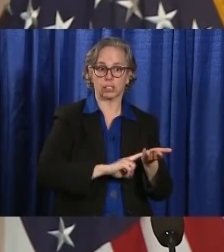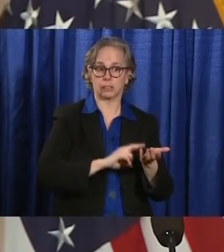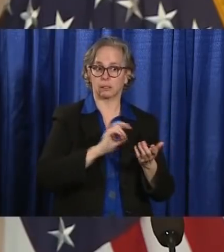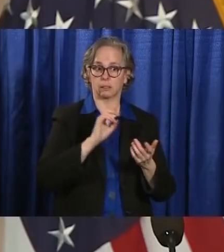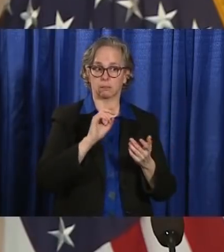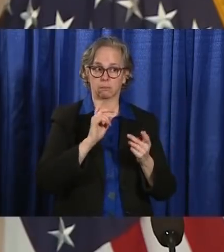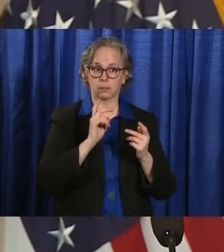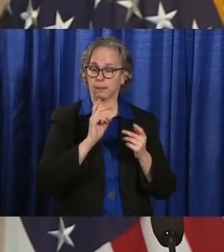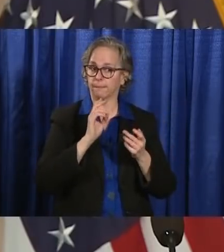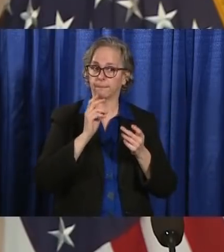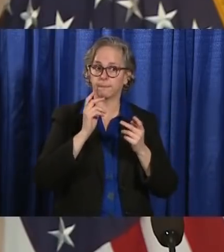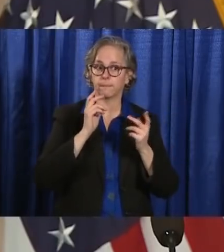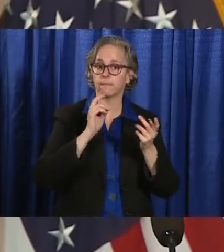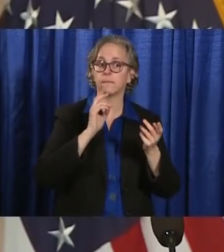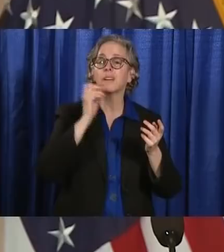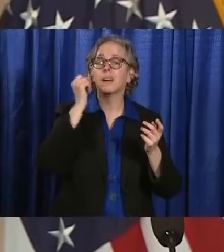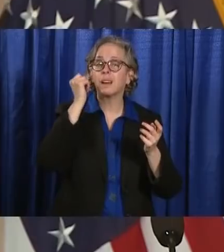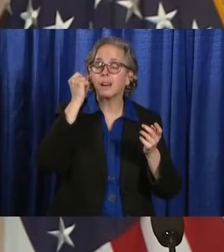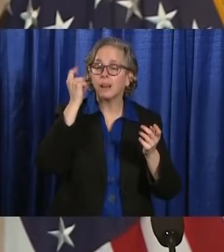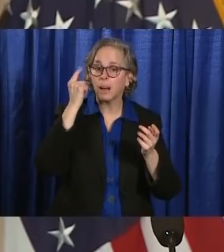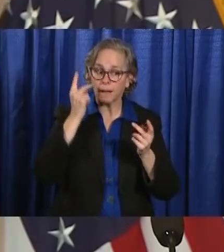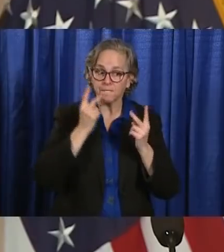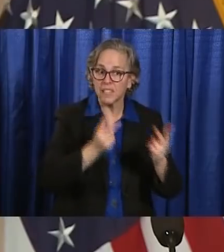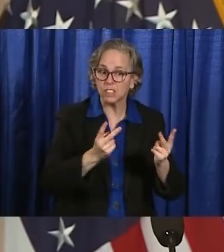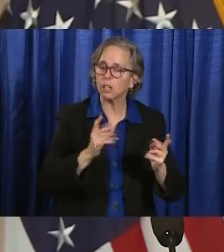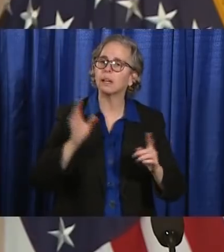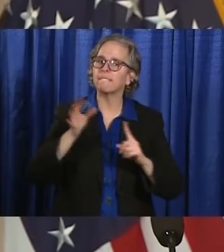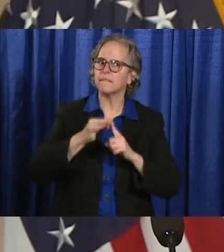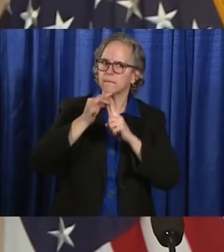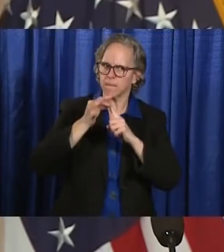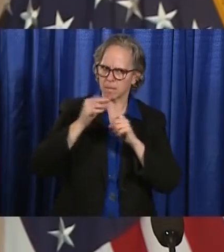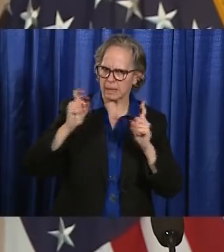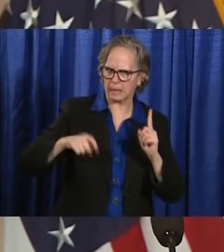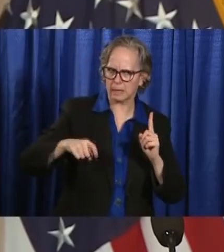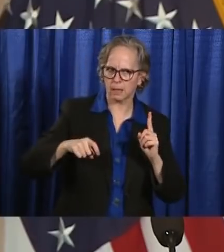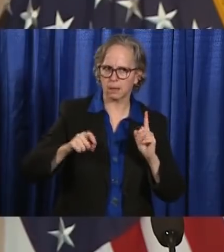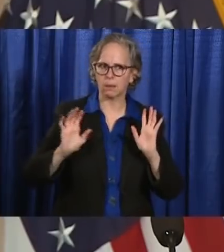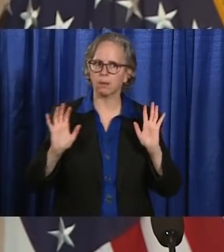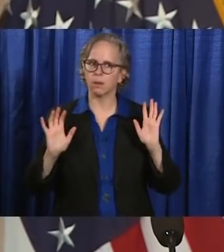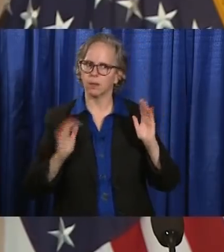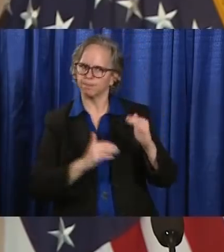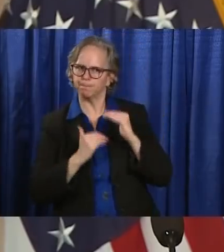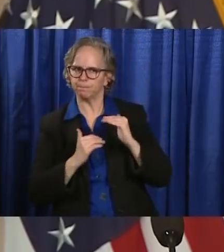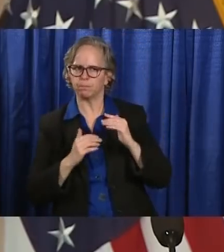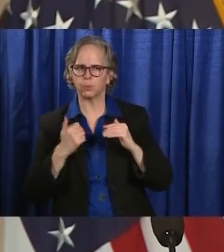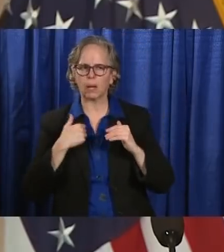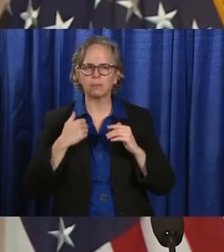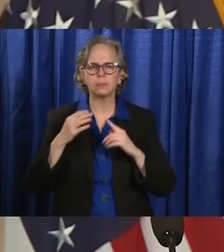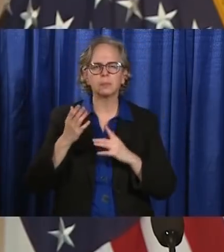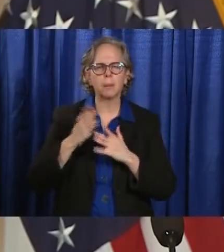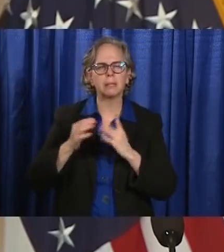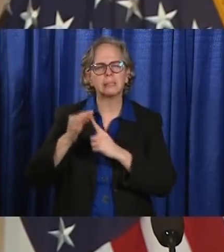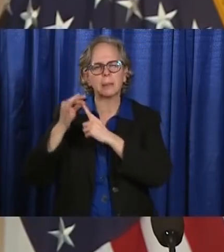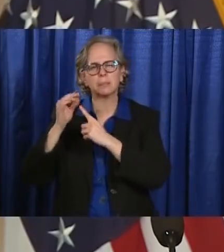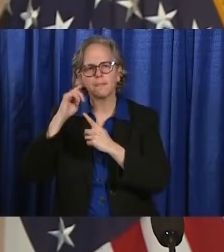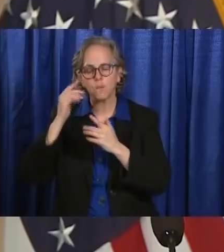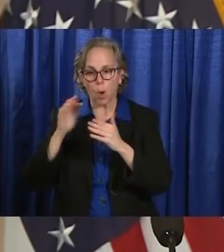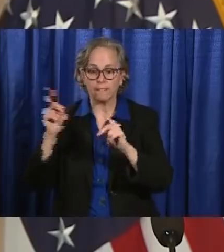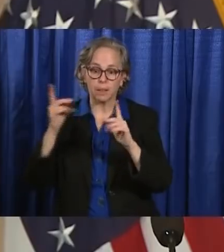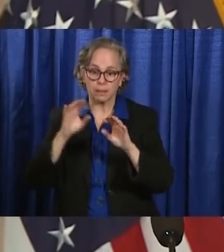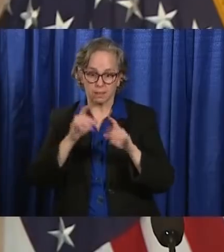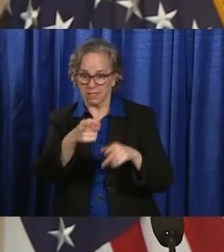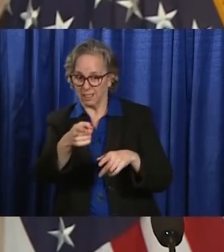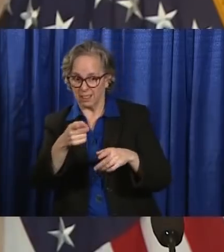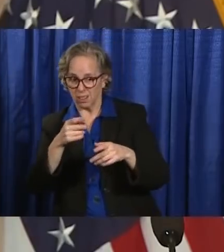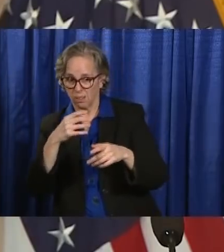was an essential individual or worker in the facility, or we do have exceptions for end of life. The same applies